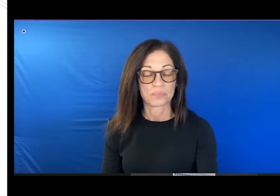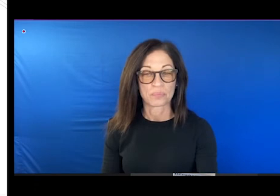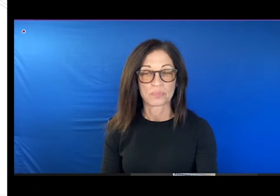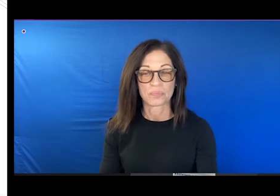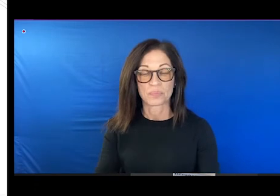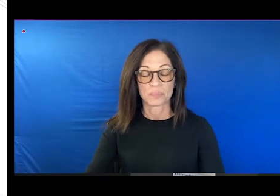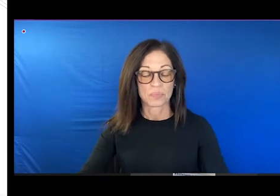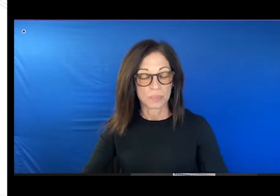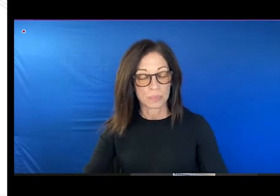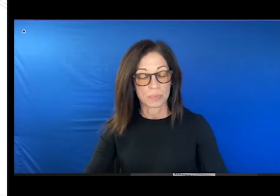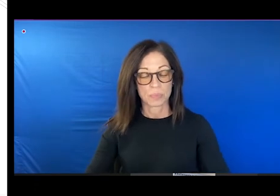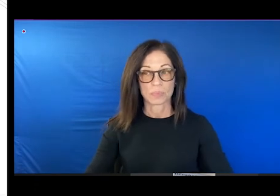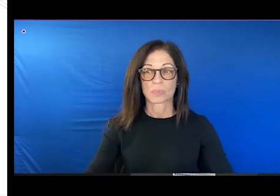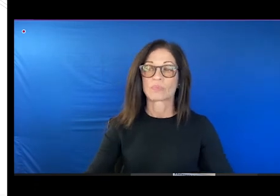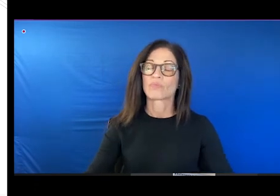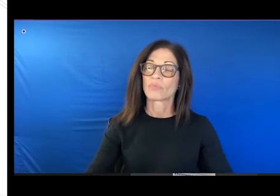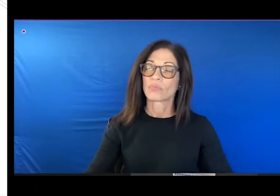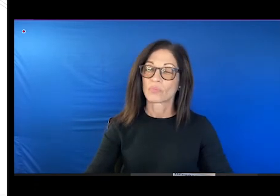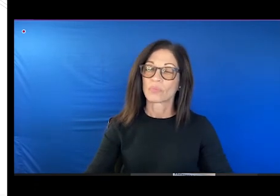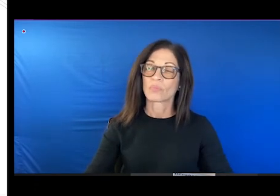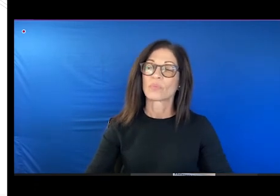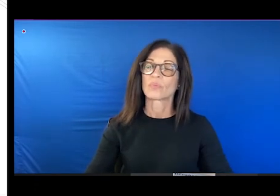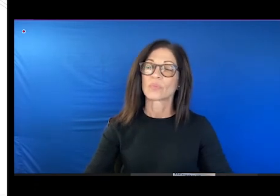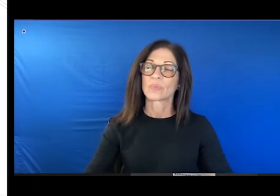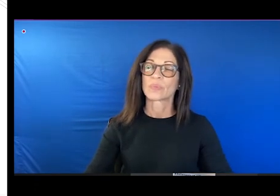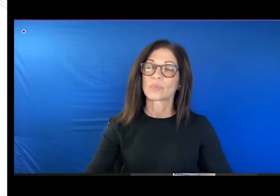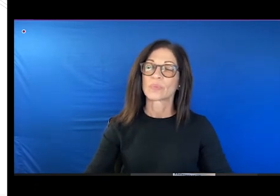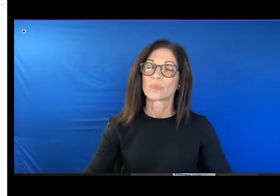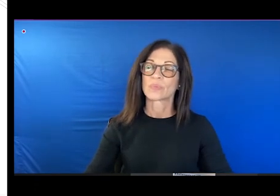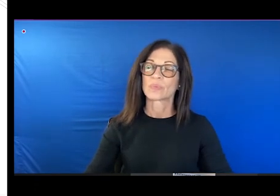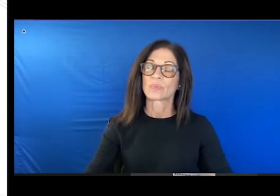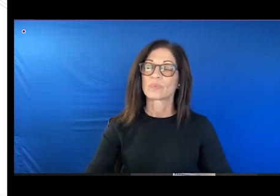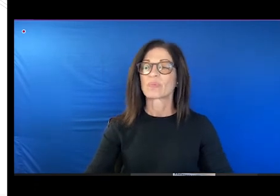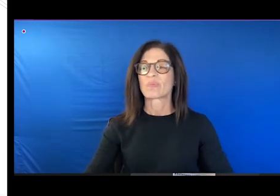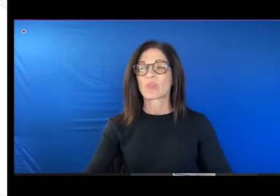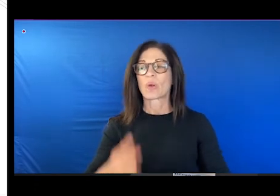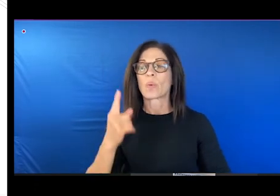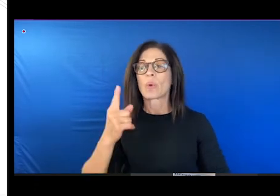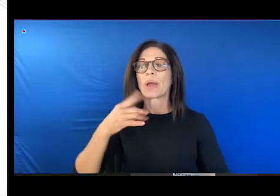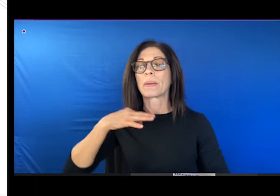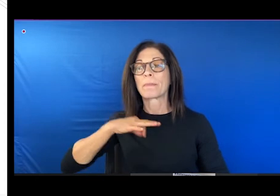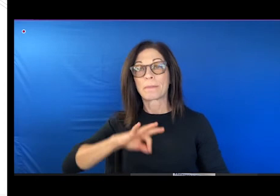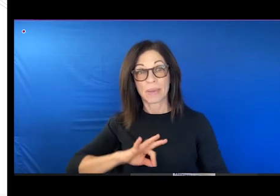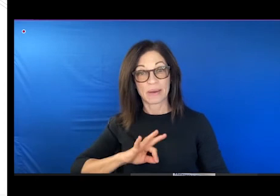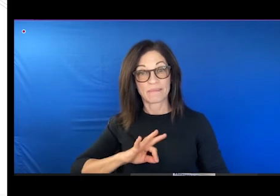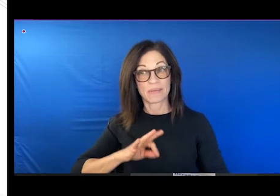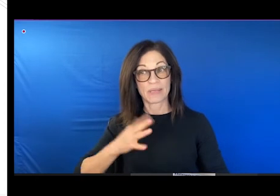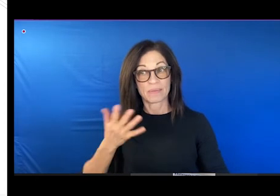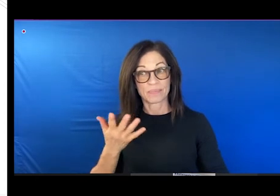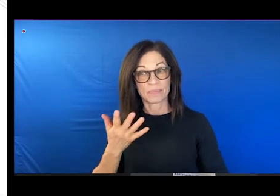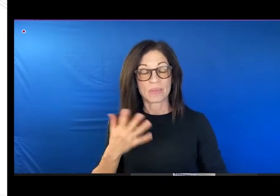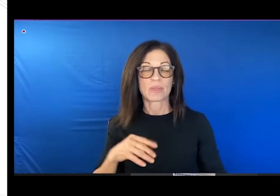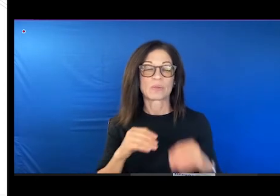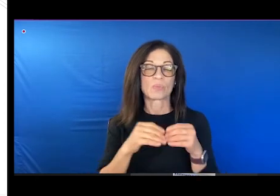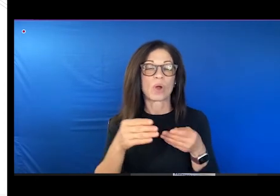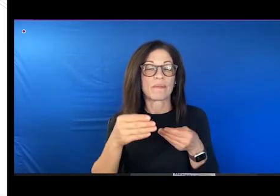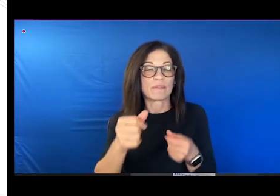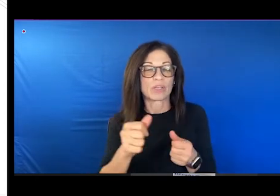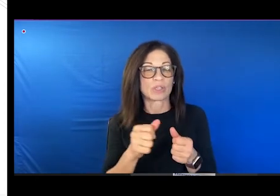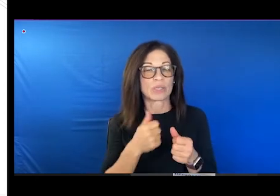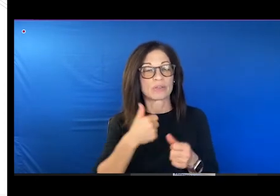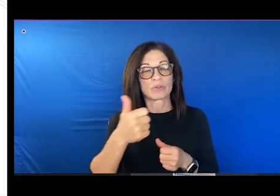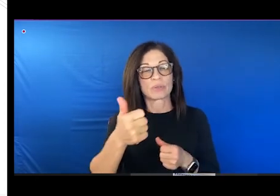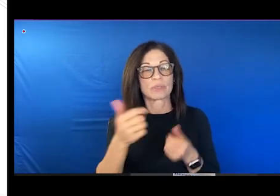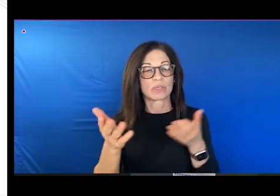slide, please. One of the benefits of all of this is there's actually more